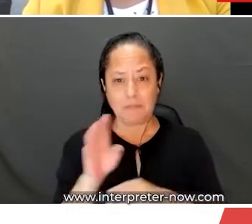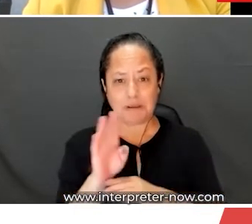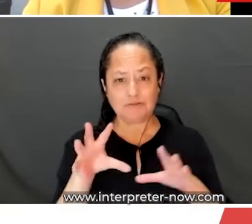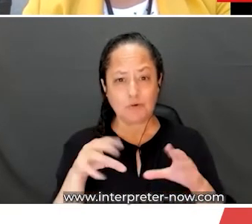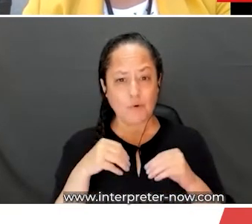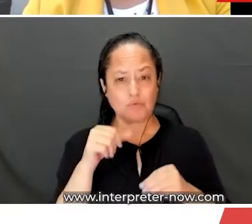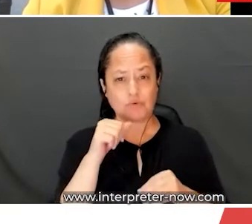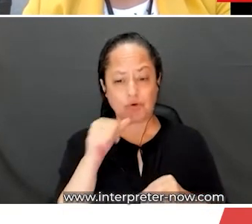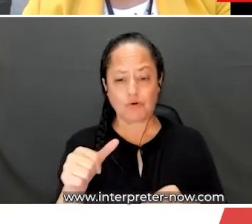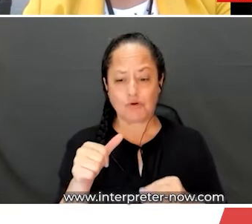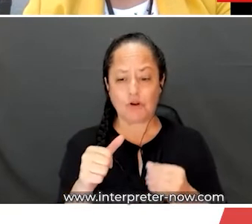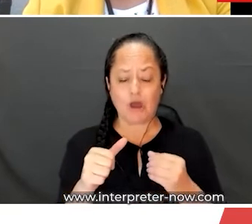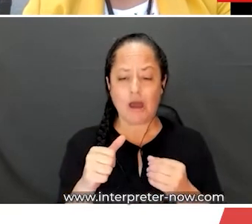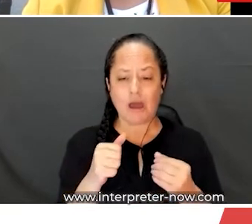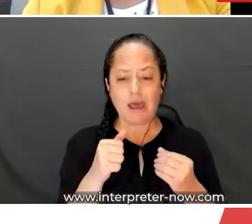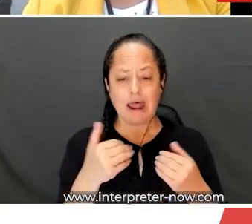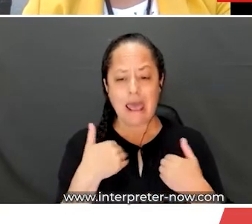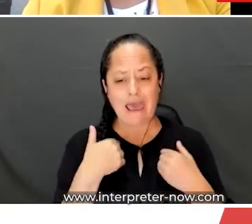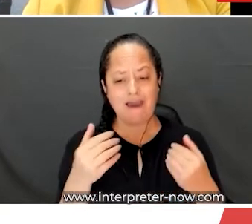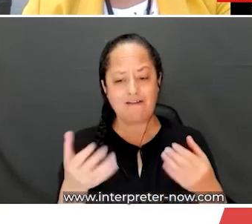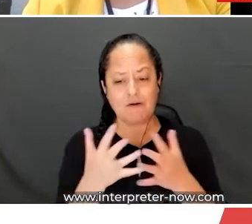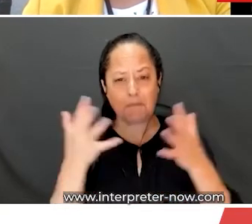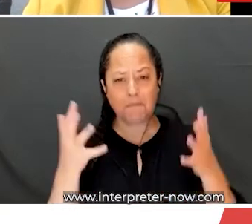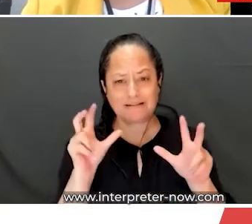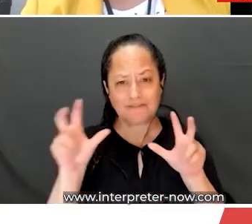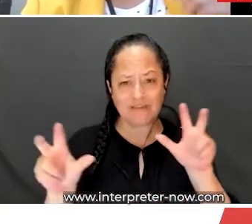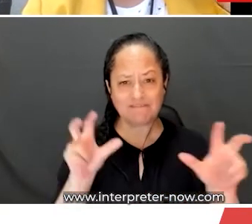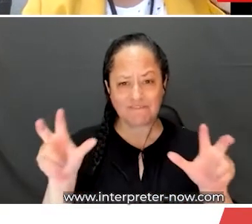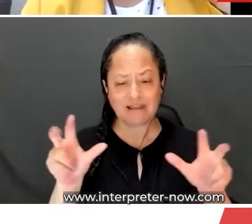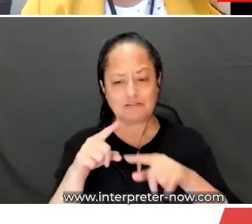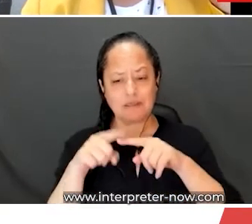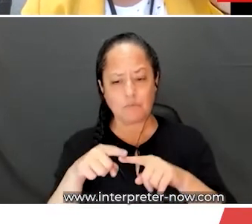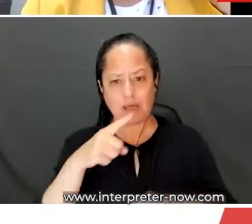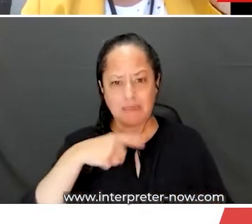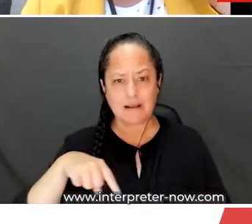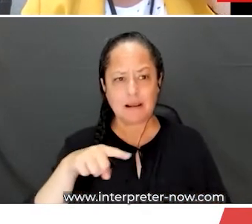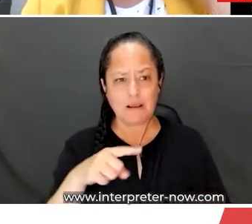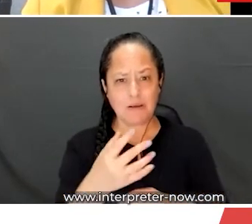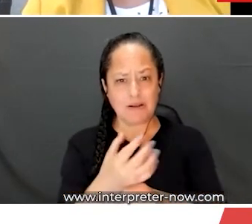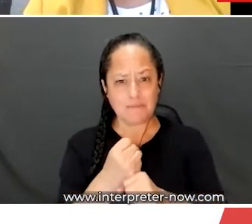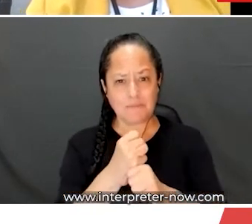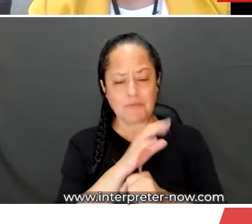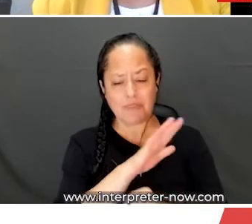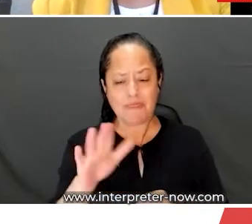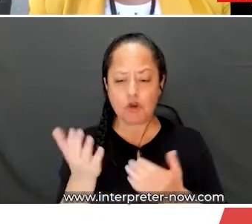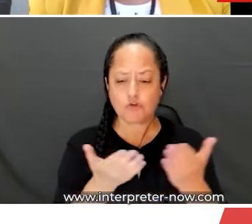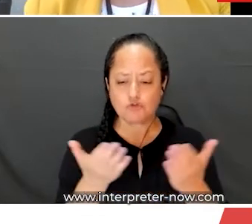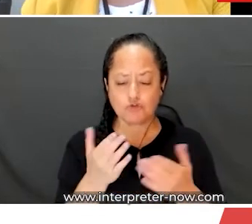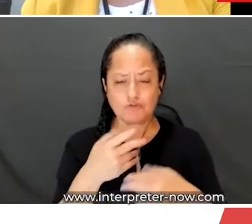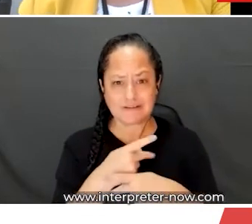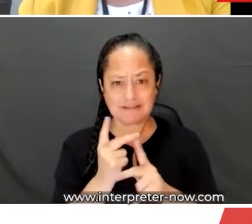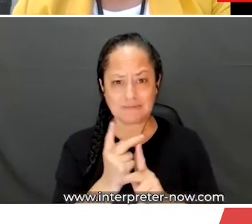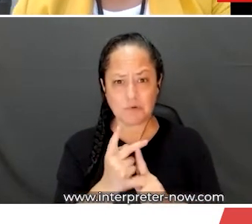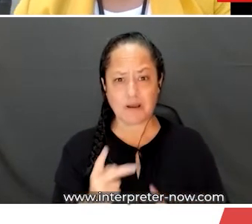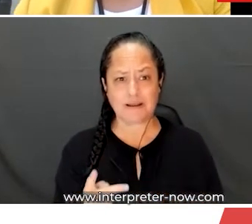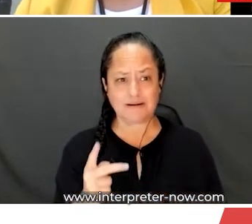receive much in the way of investment. So they rely on us to procure their services and their products